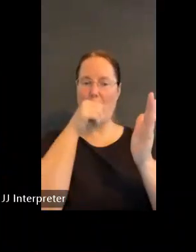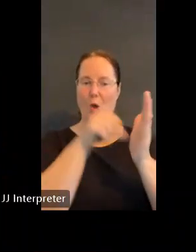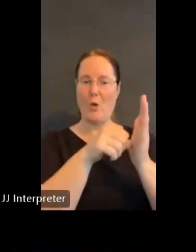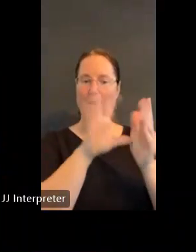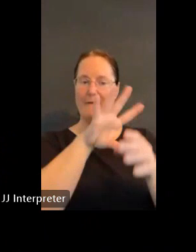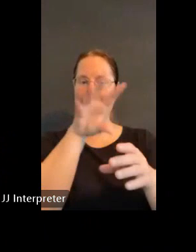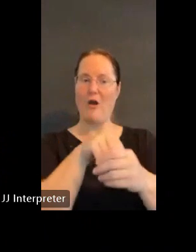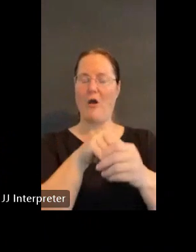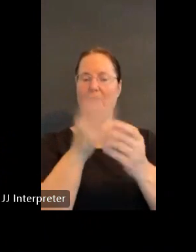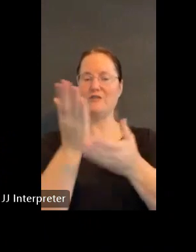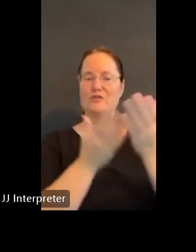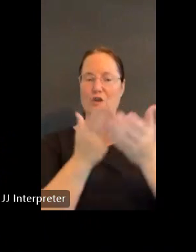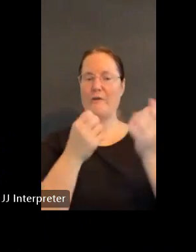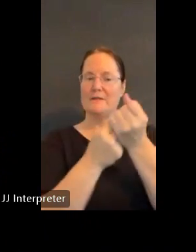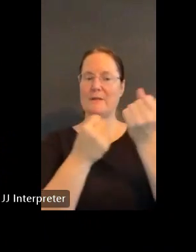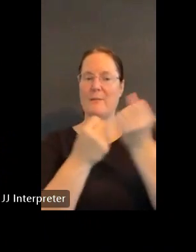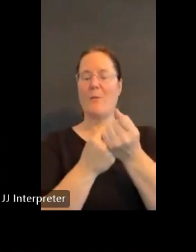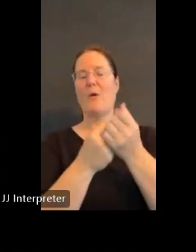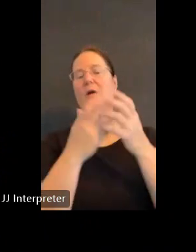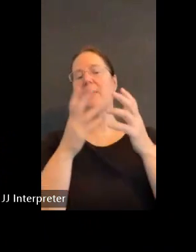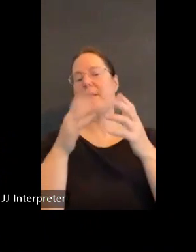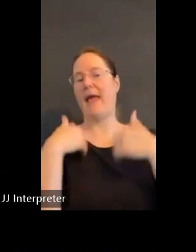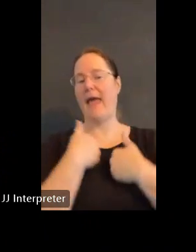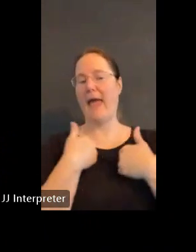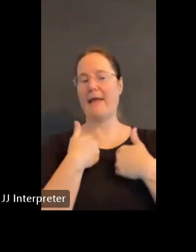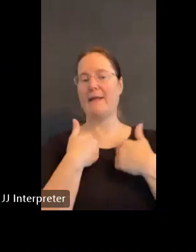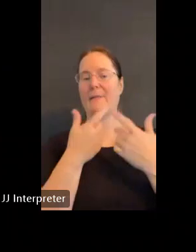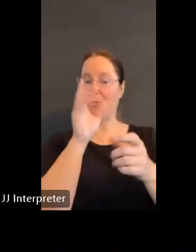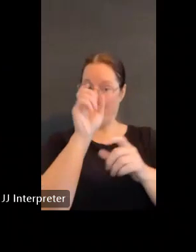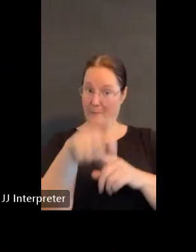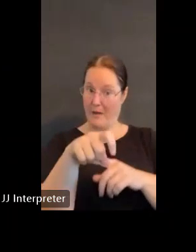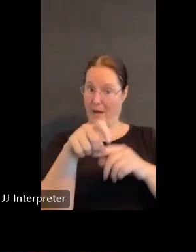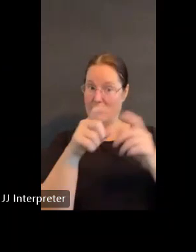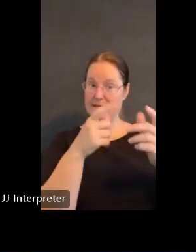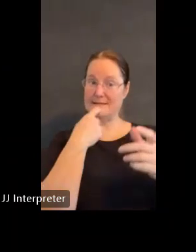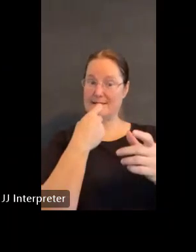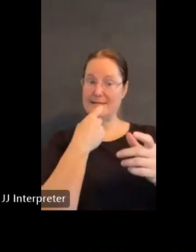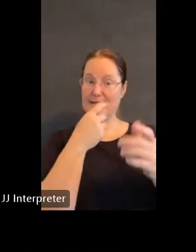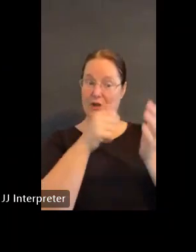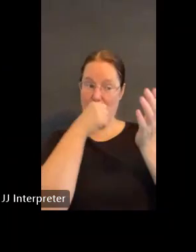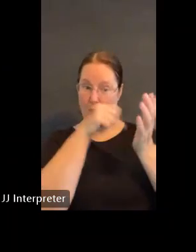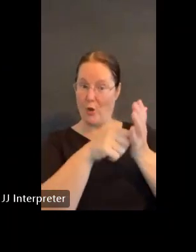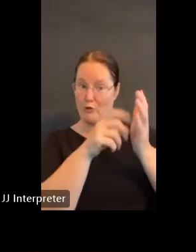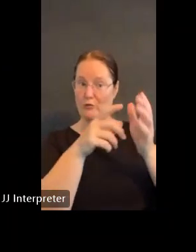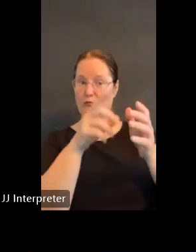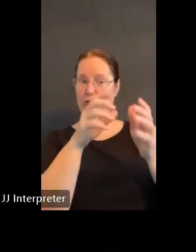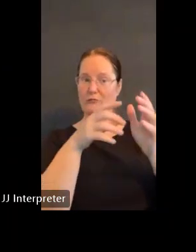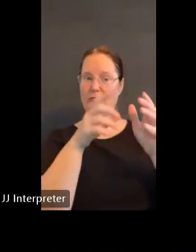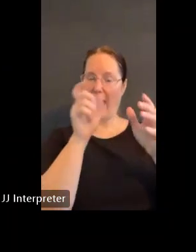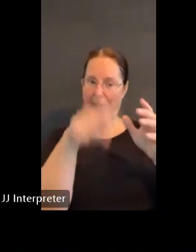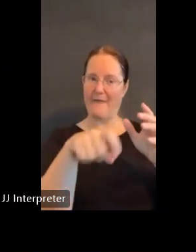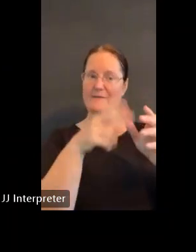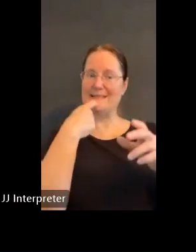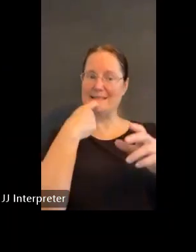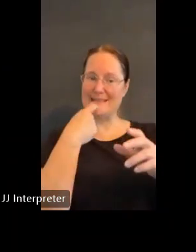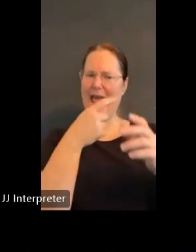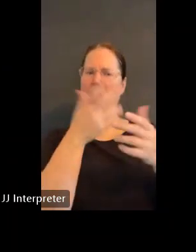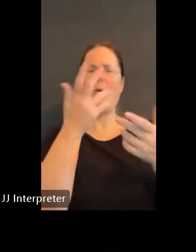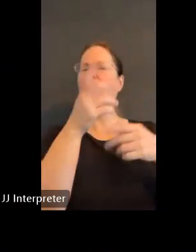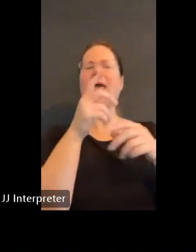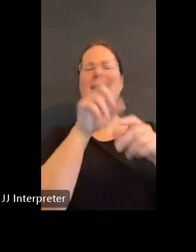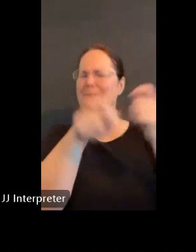does the medical note need to mention the need of a service or support animal, dog, cat, mini horse,